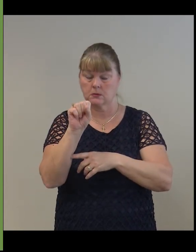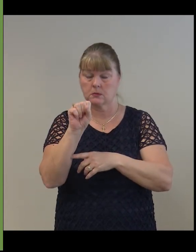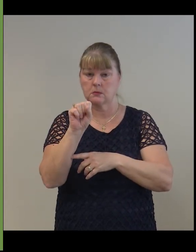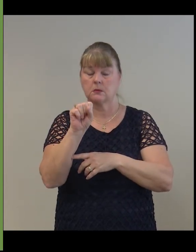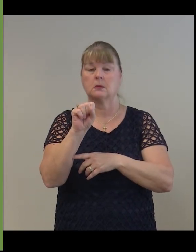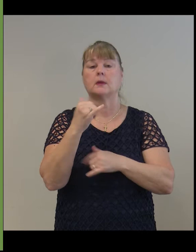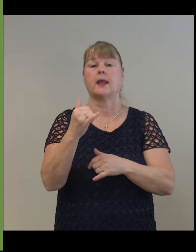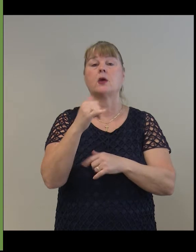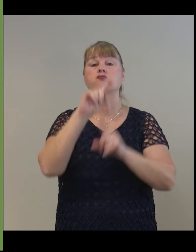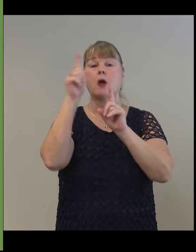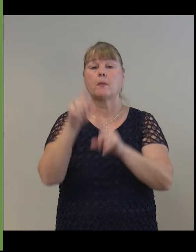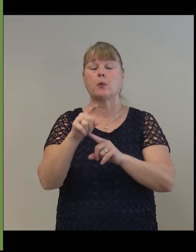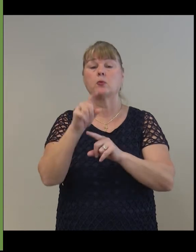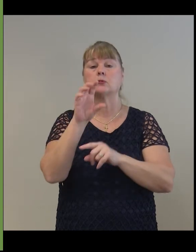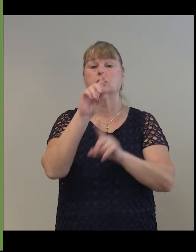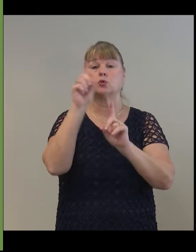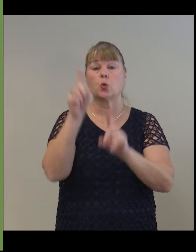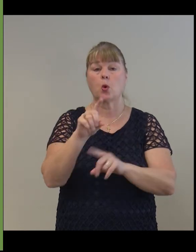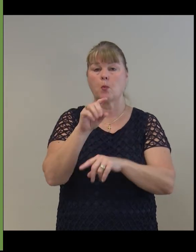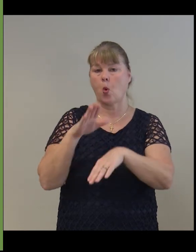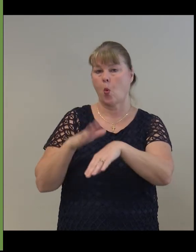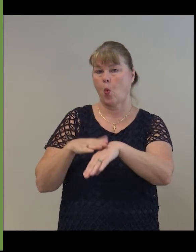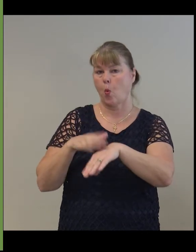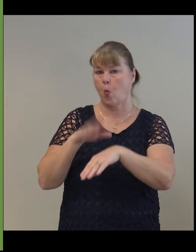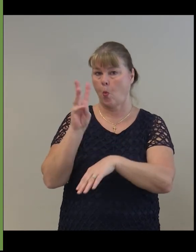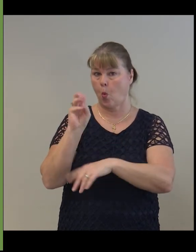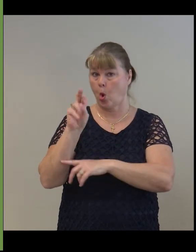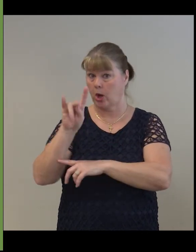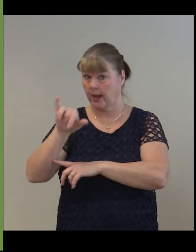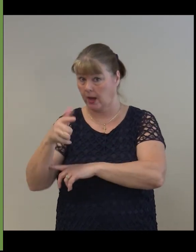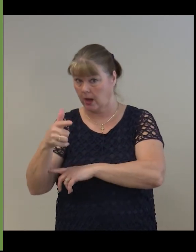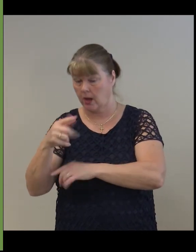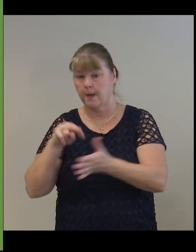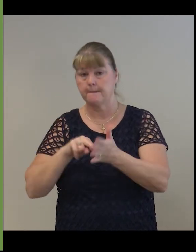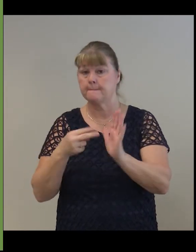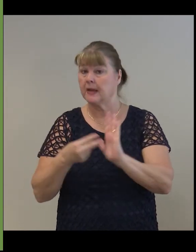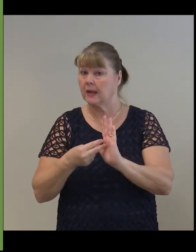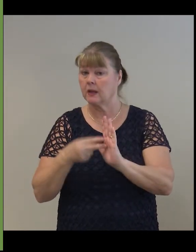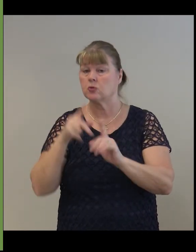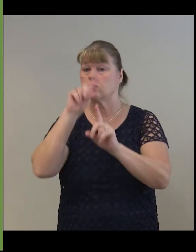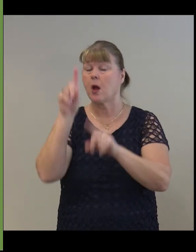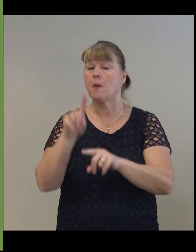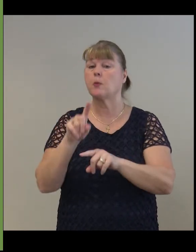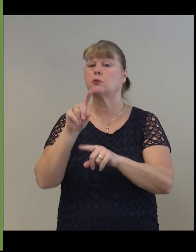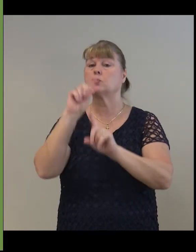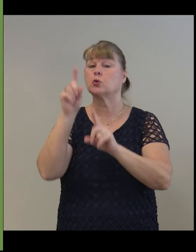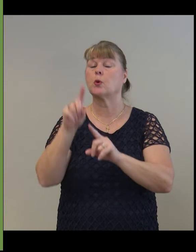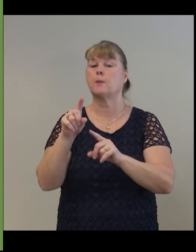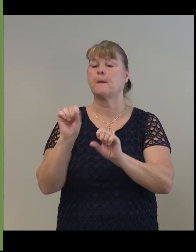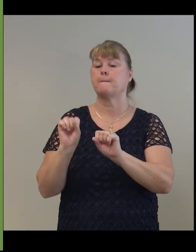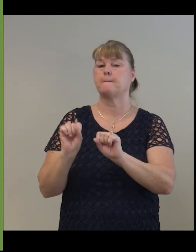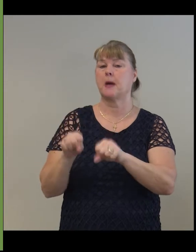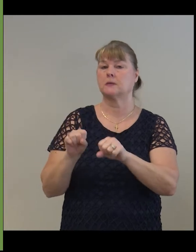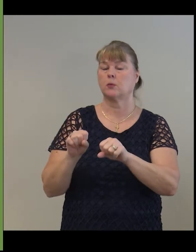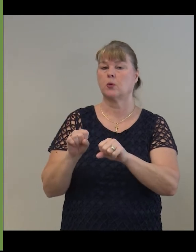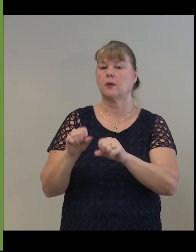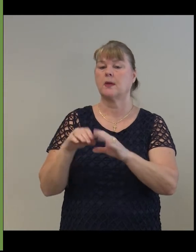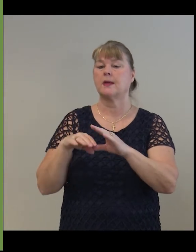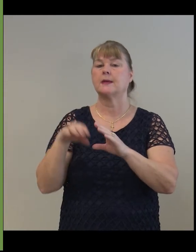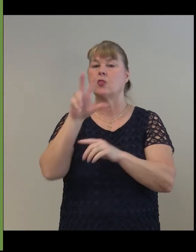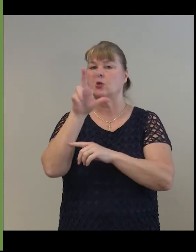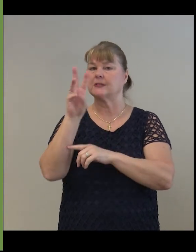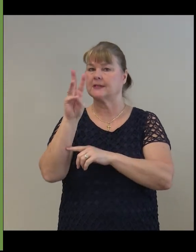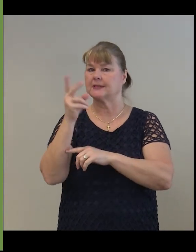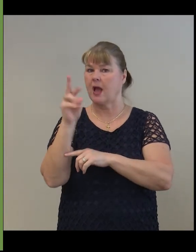warning means that those tropical storm conditions are possible within 36 hours. Let's take it up a step. A